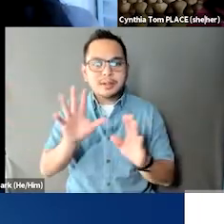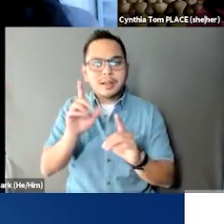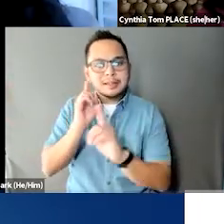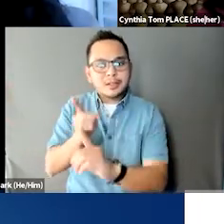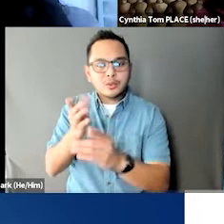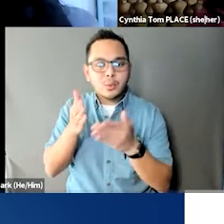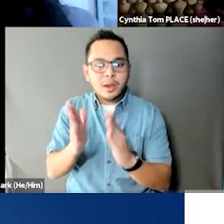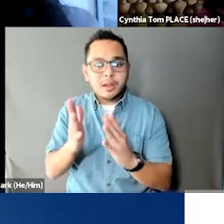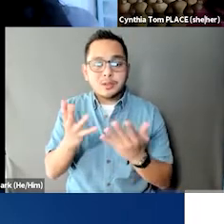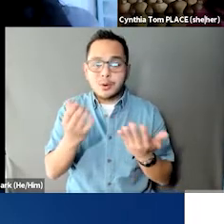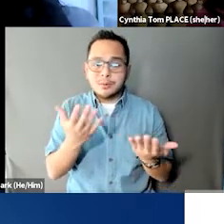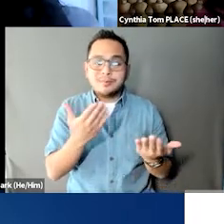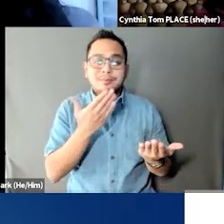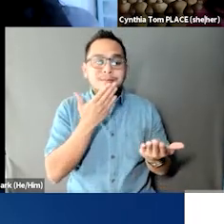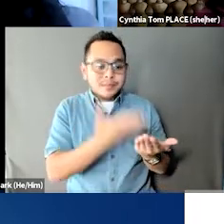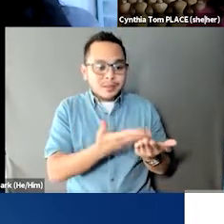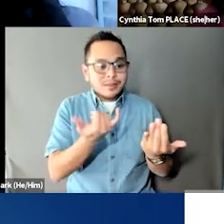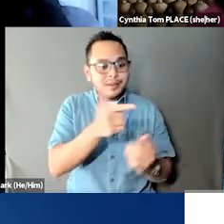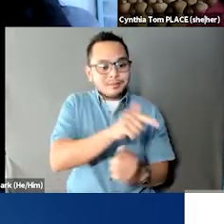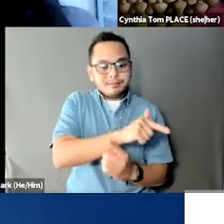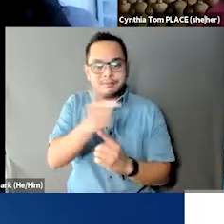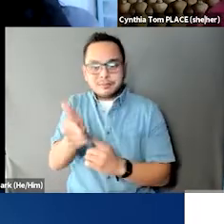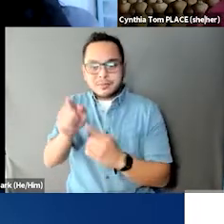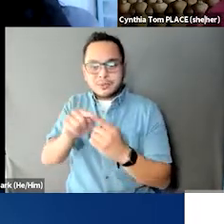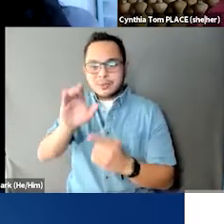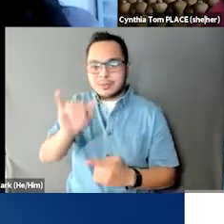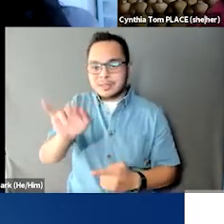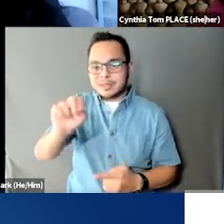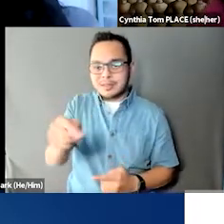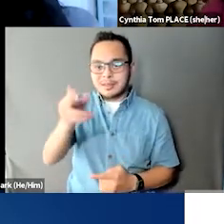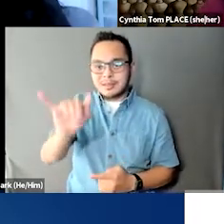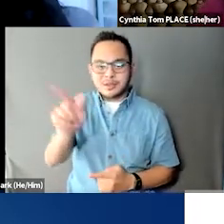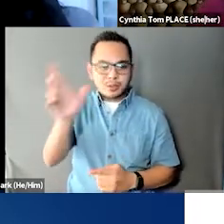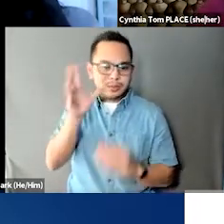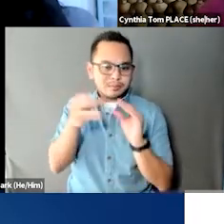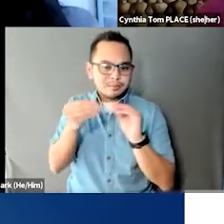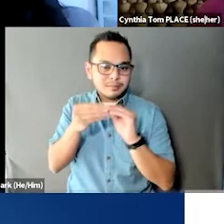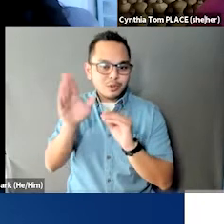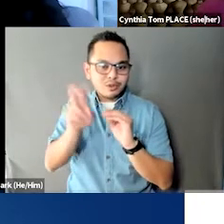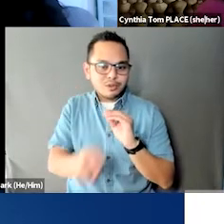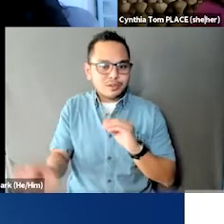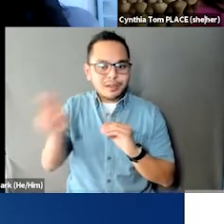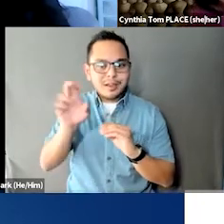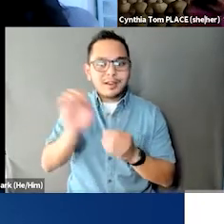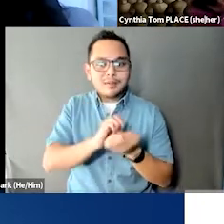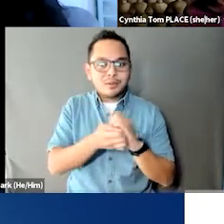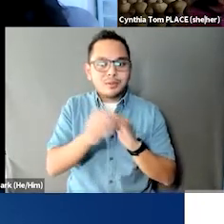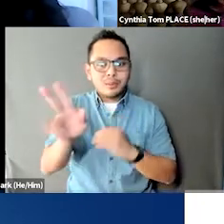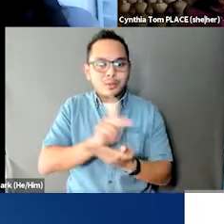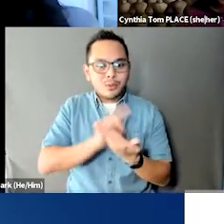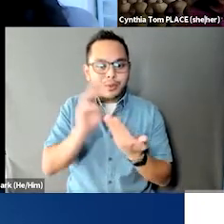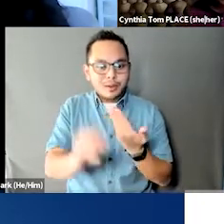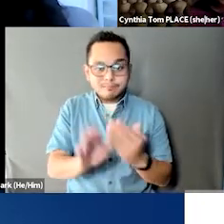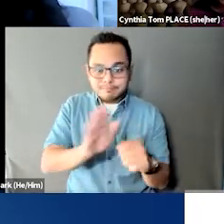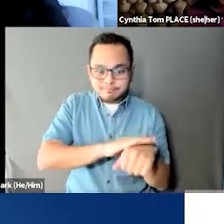without further ado, I'm going to turn the mic over to Cynthia so she can share her journey and the evolution of her program. But I have to warn